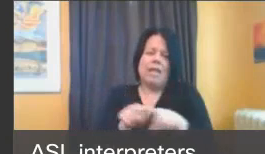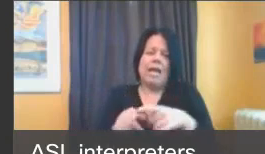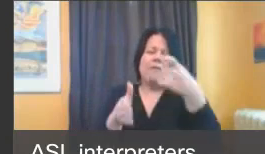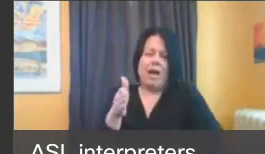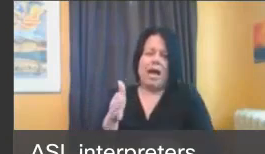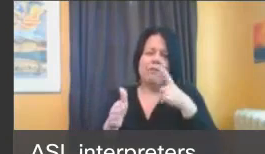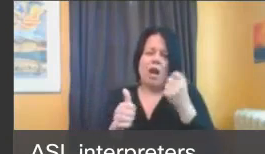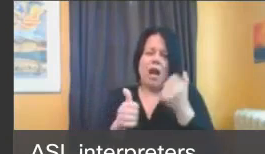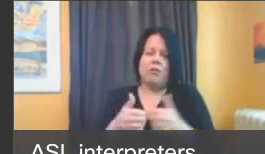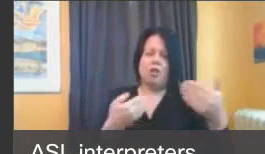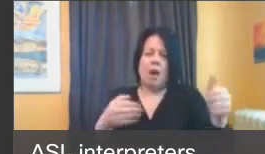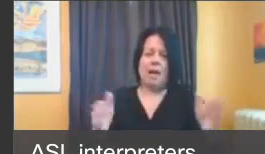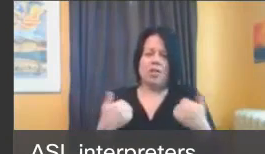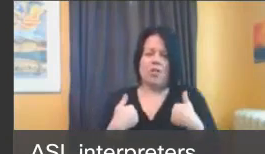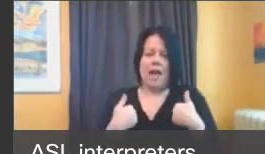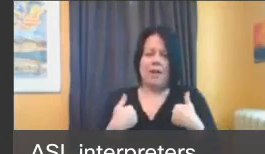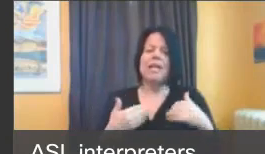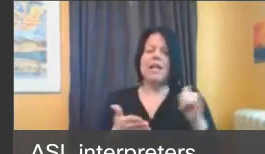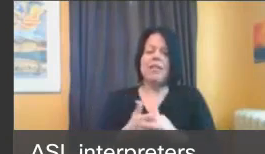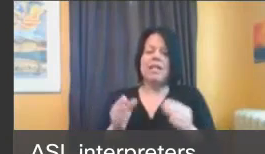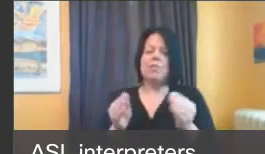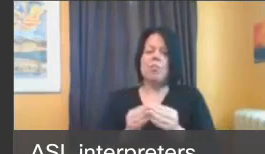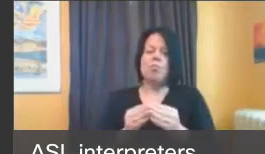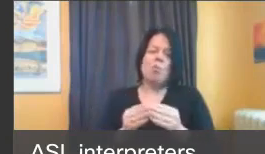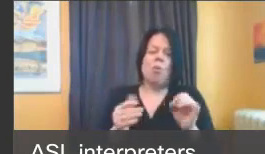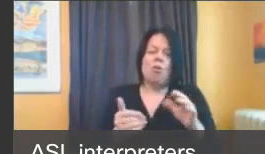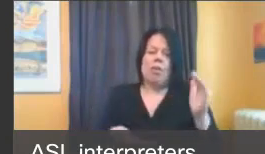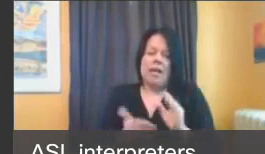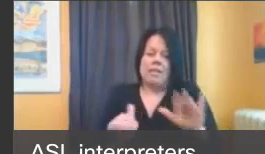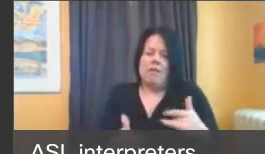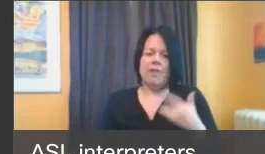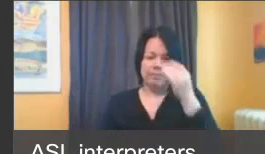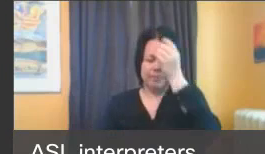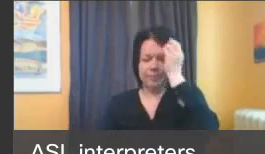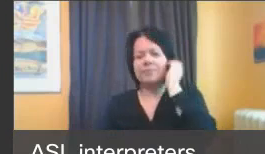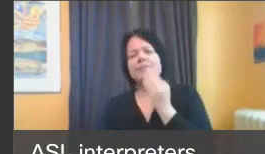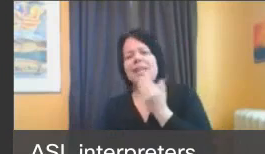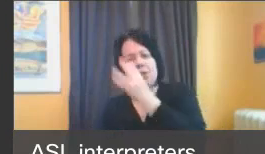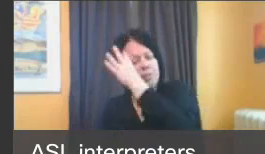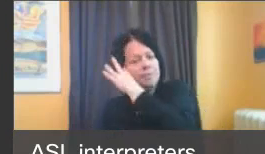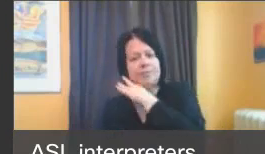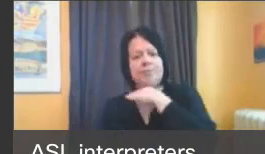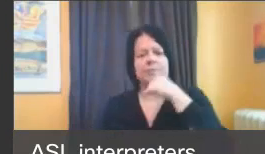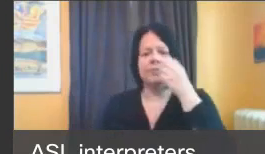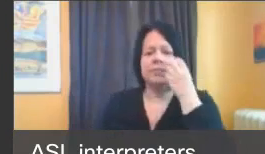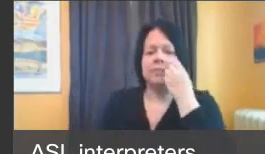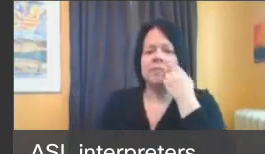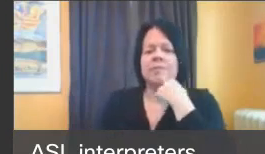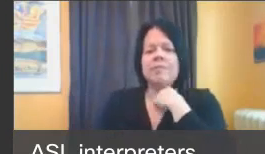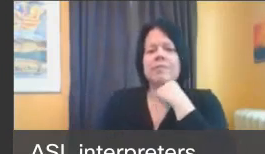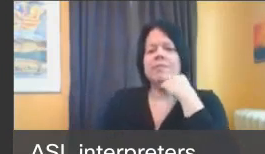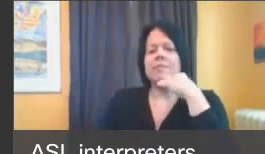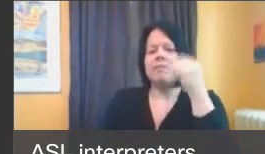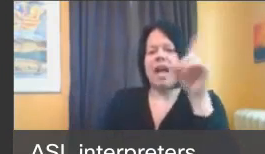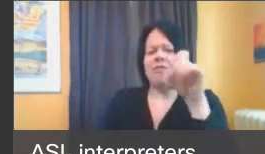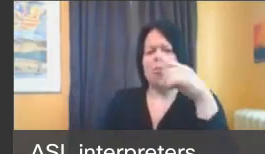a fine for every drop box. That's more or less what it is. Okay. Thank you. I have a question for the dean, but